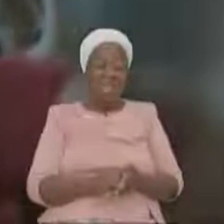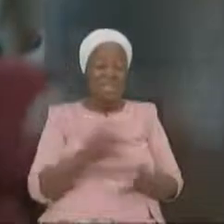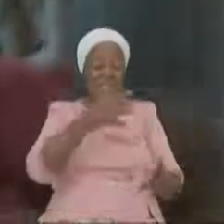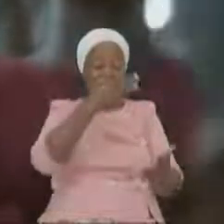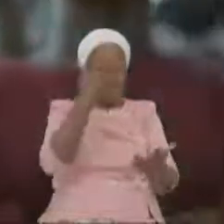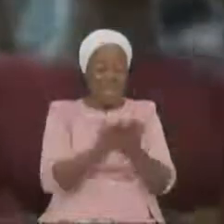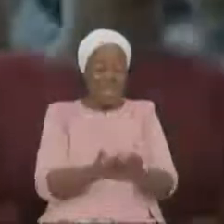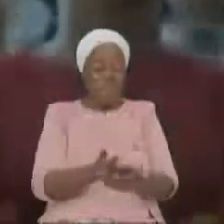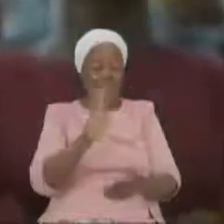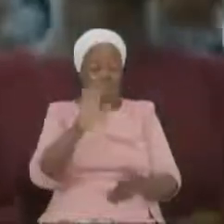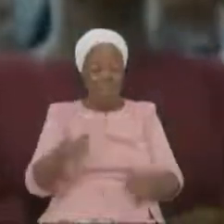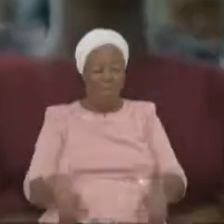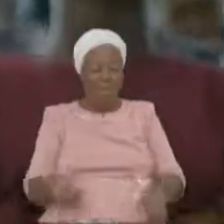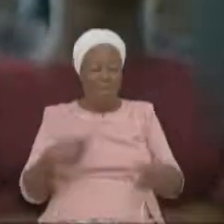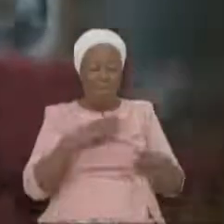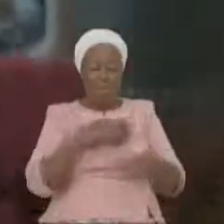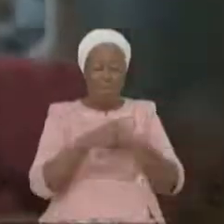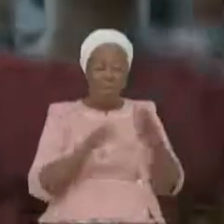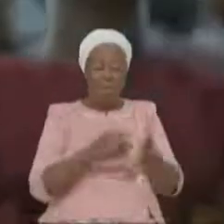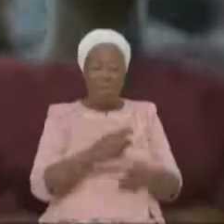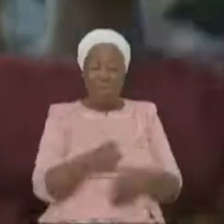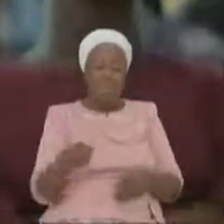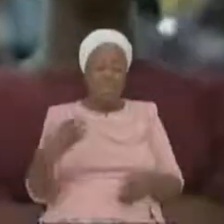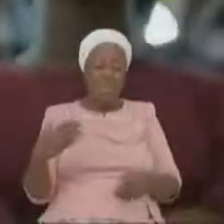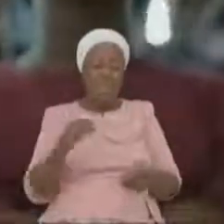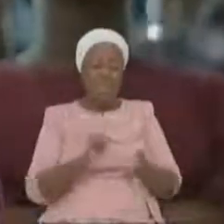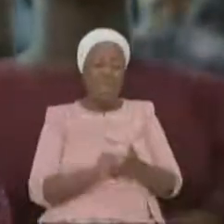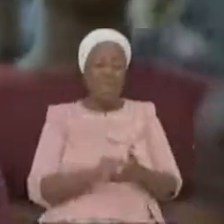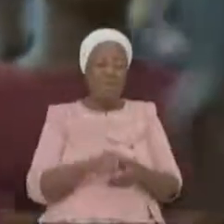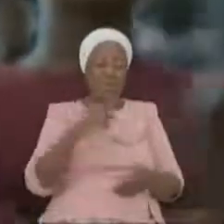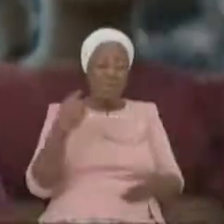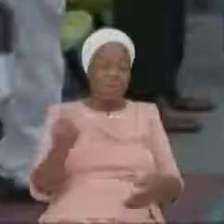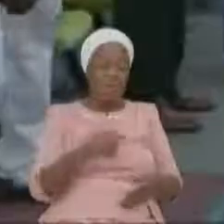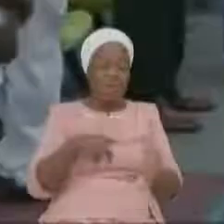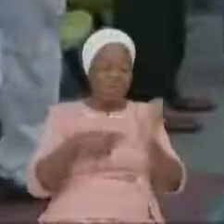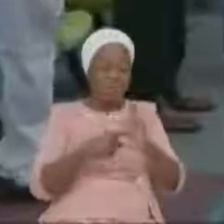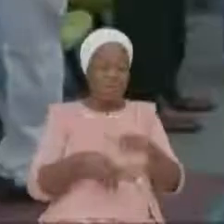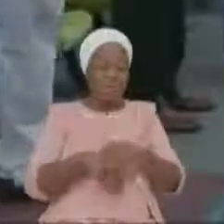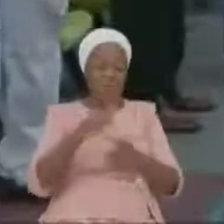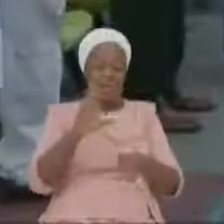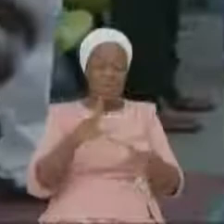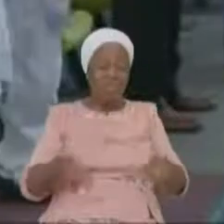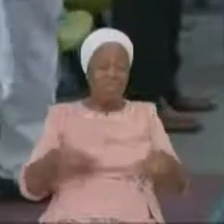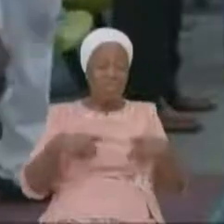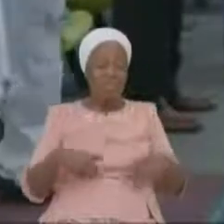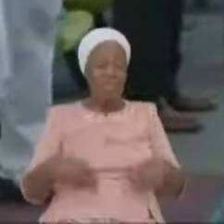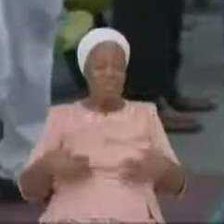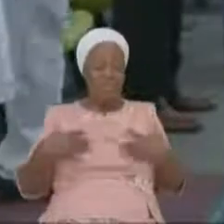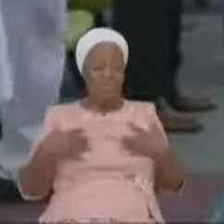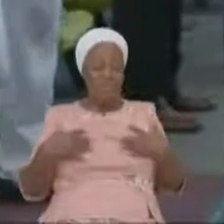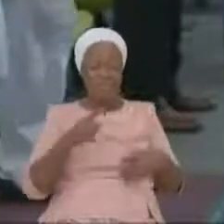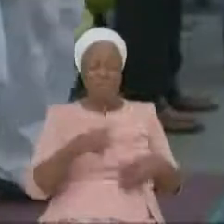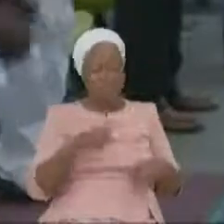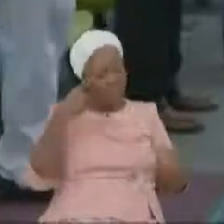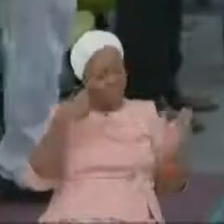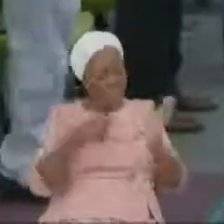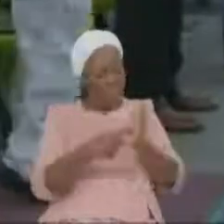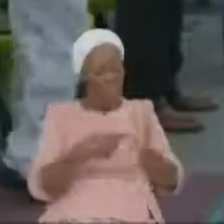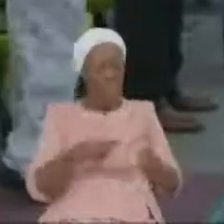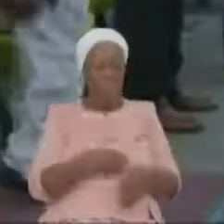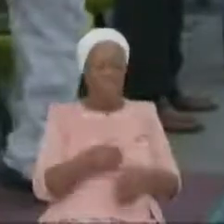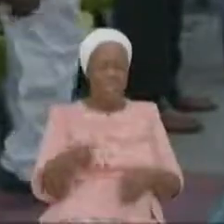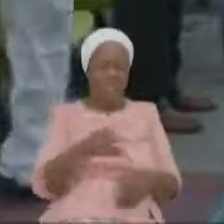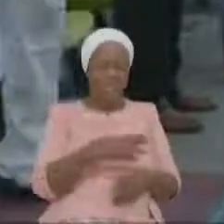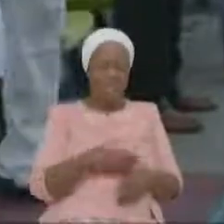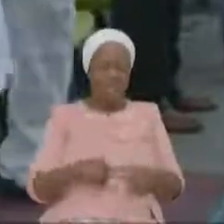all those things that normally show up in your life, notice them, isolate